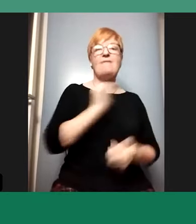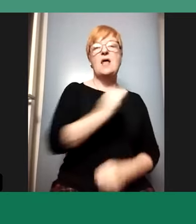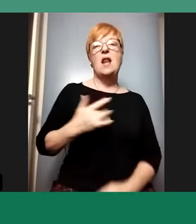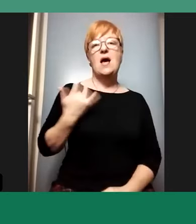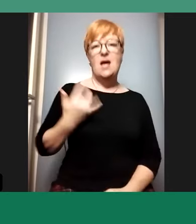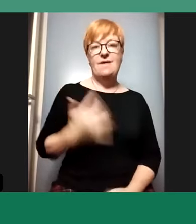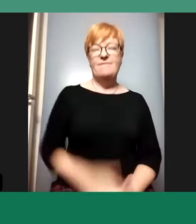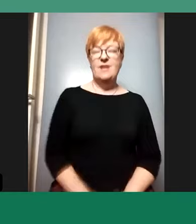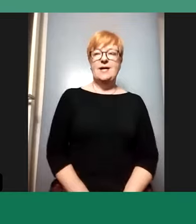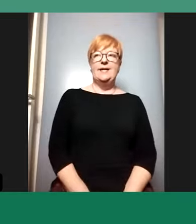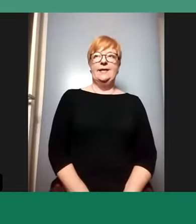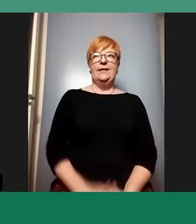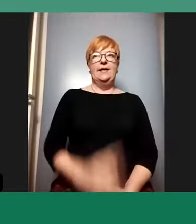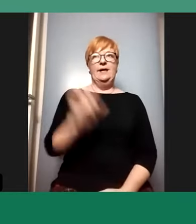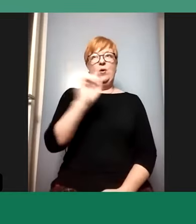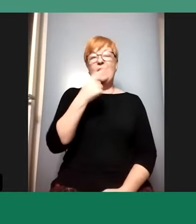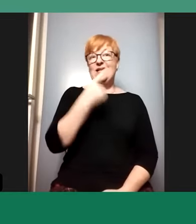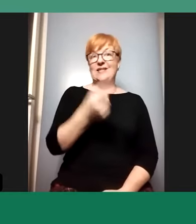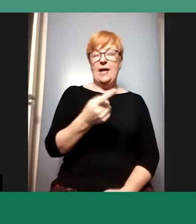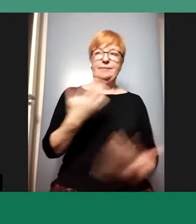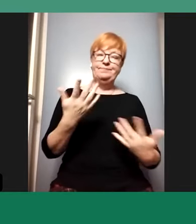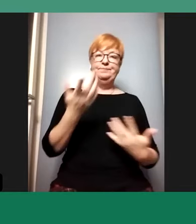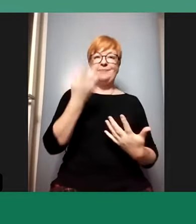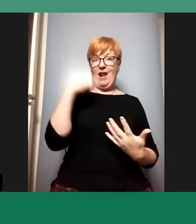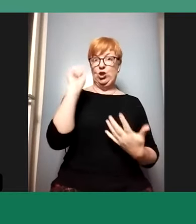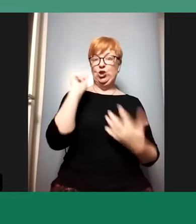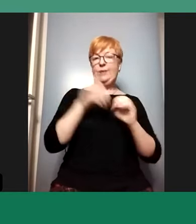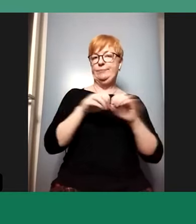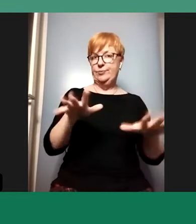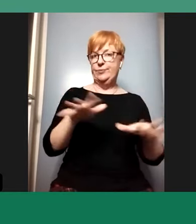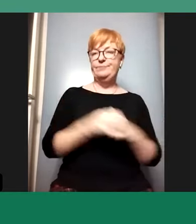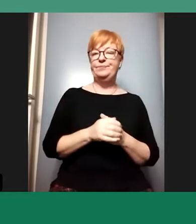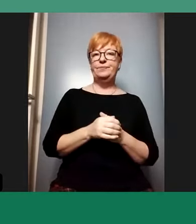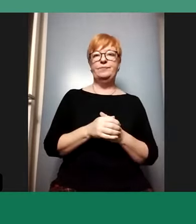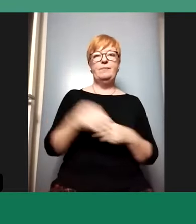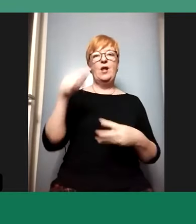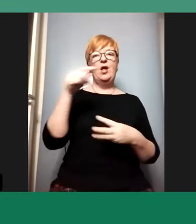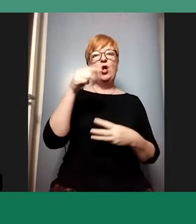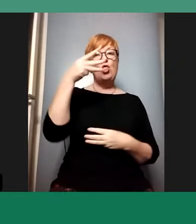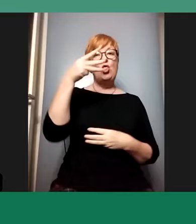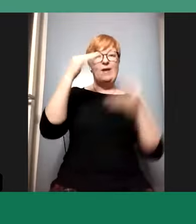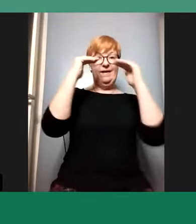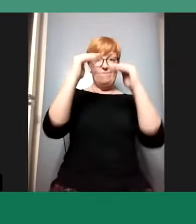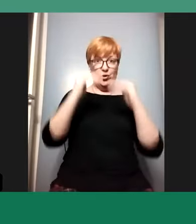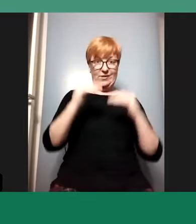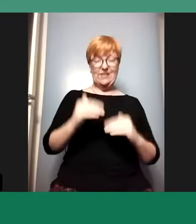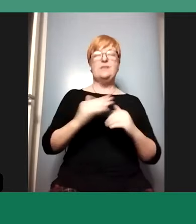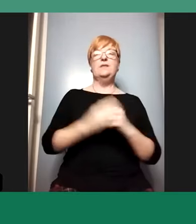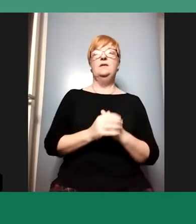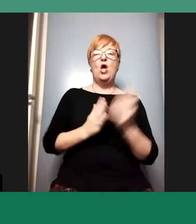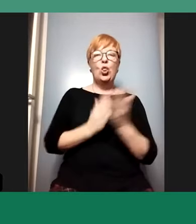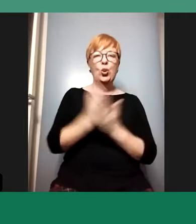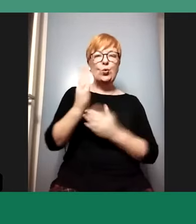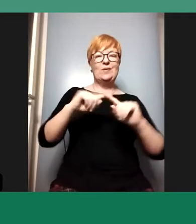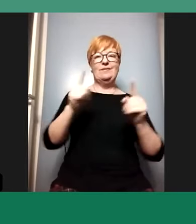What else can I say about this piece? Well, this piece, there are three verses. And in each of the verses, I go through a particular generation of